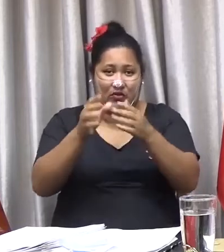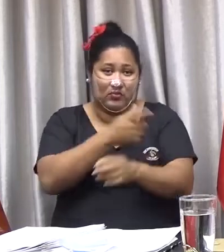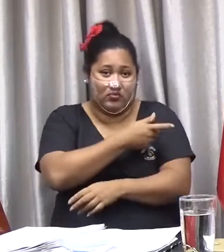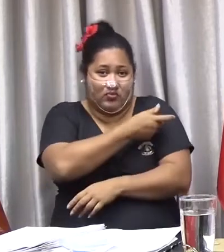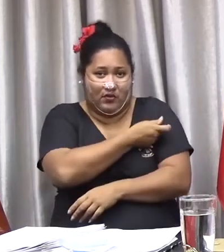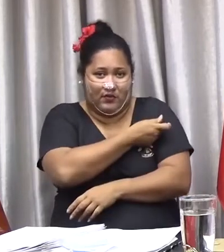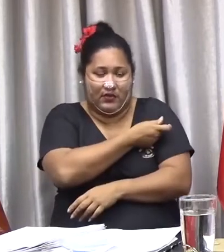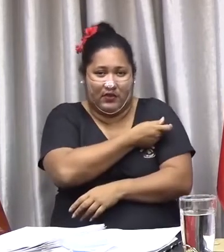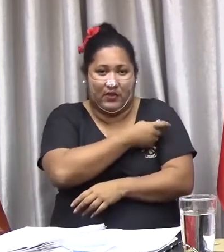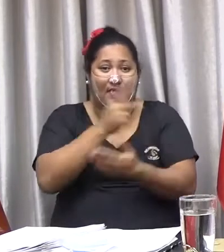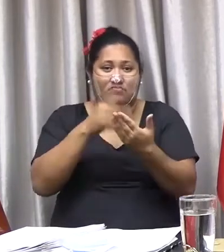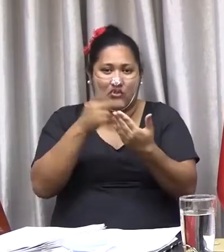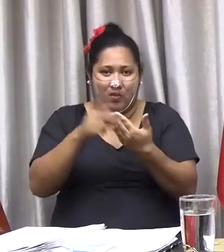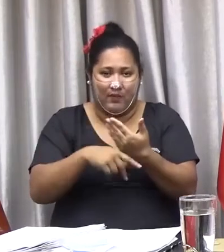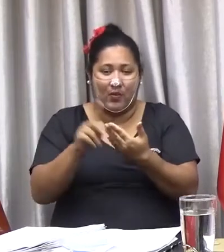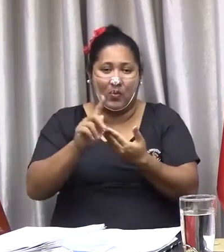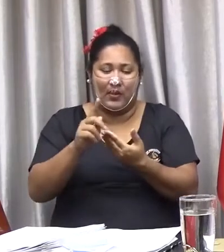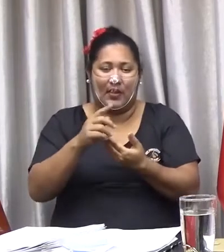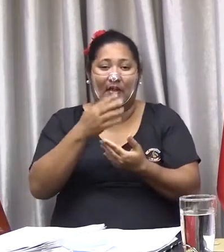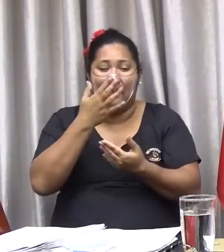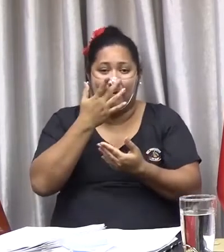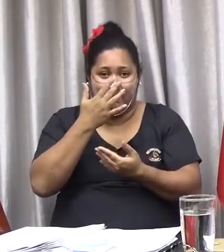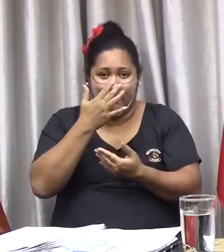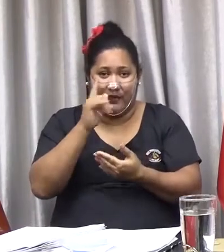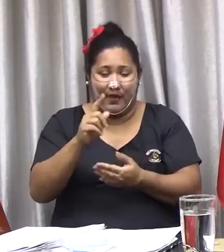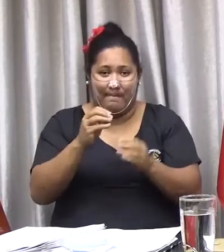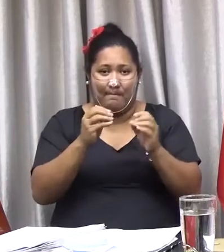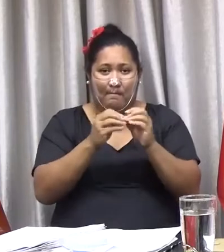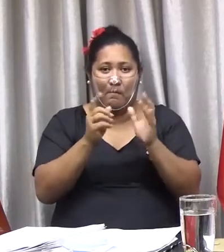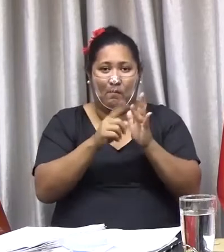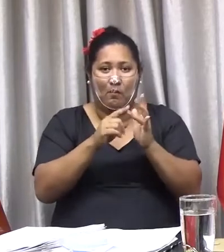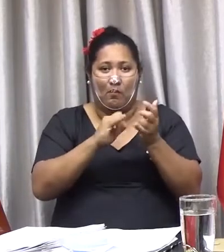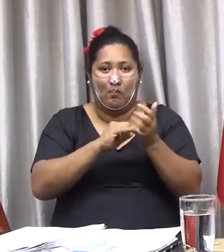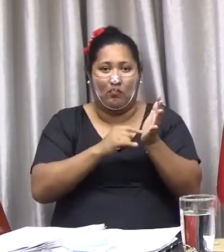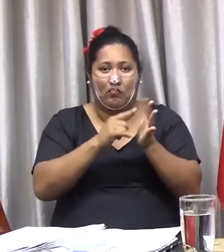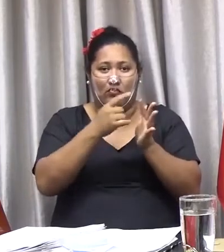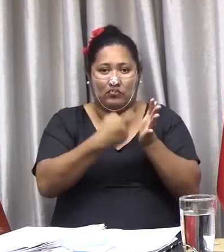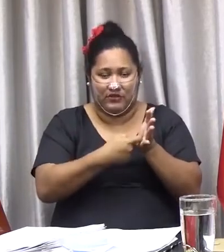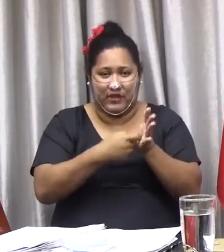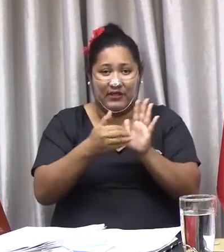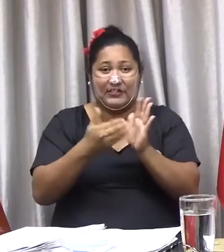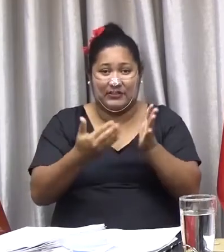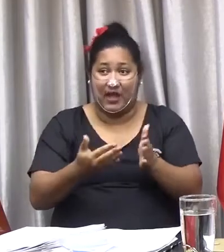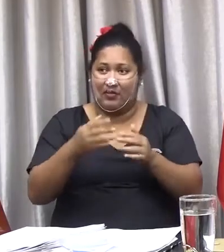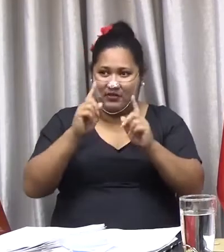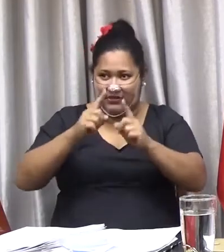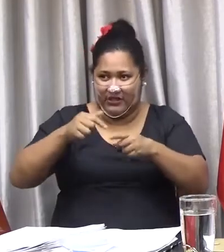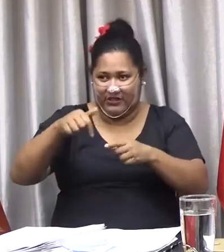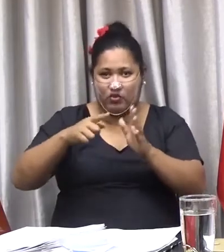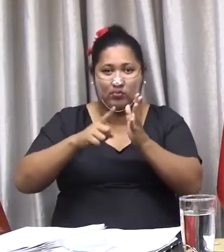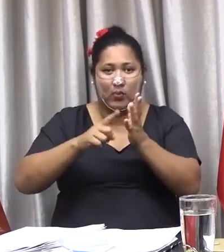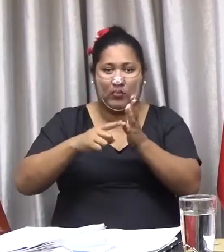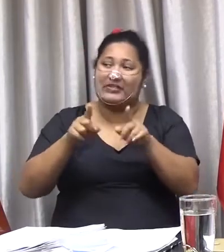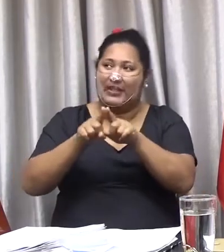vaccination programs for the eligible age groups and booster doses, which are now underway in Upolu and Savai.